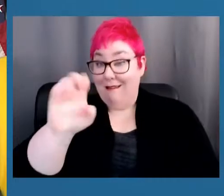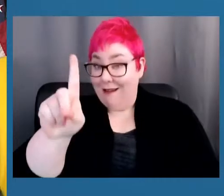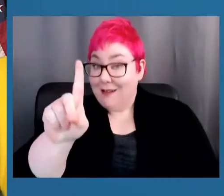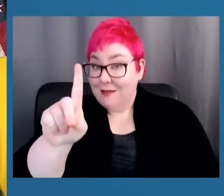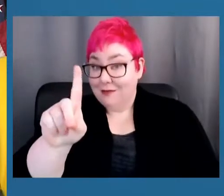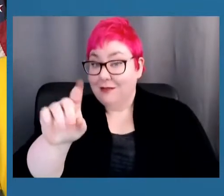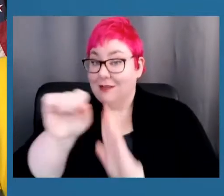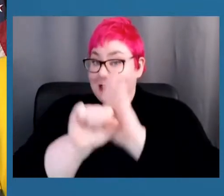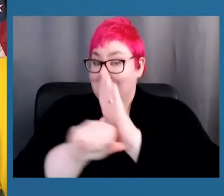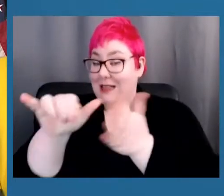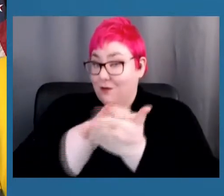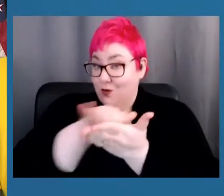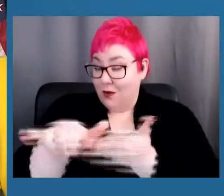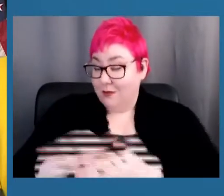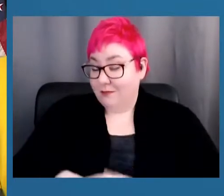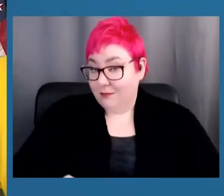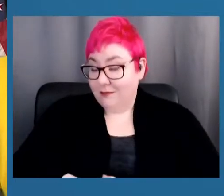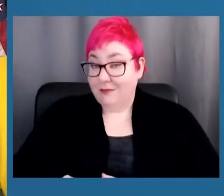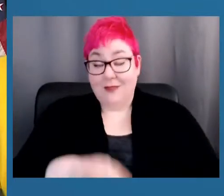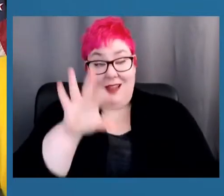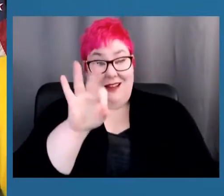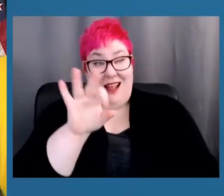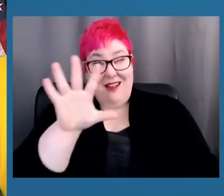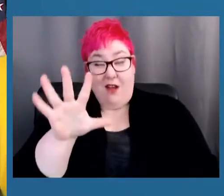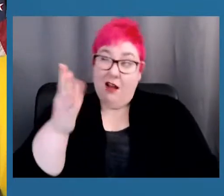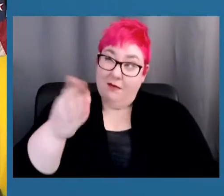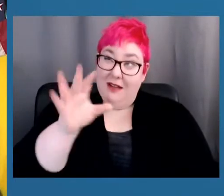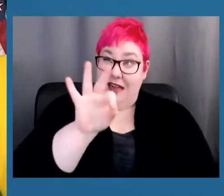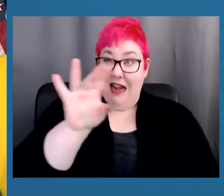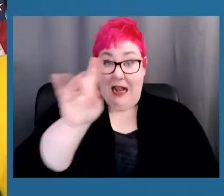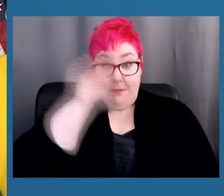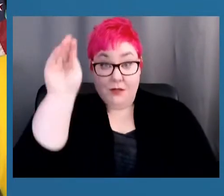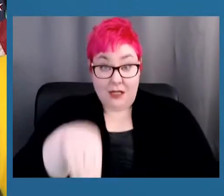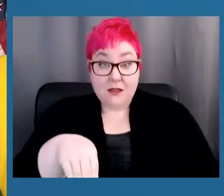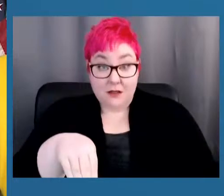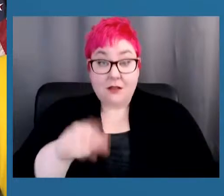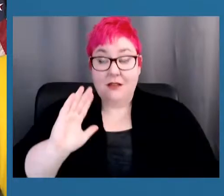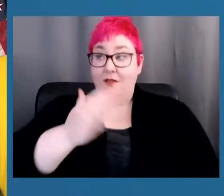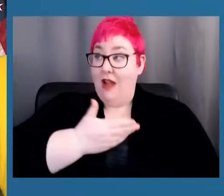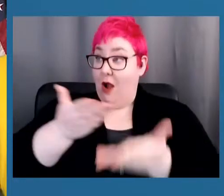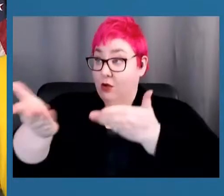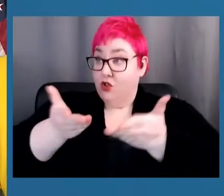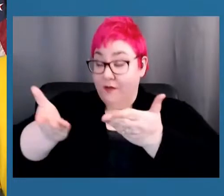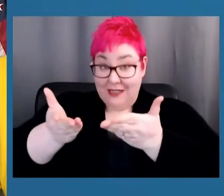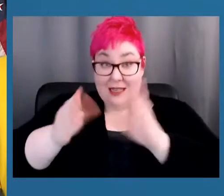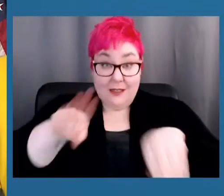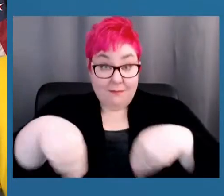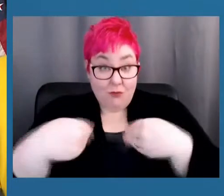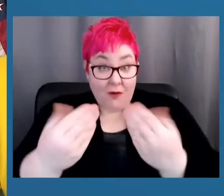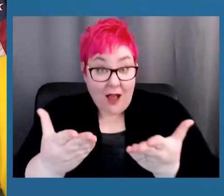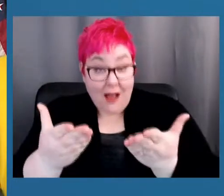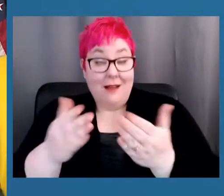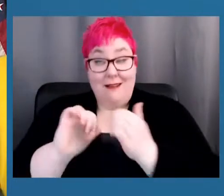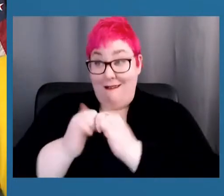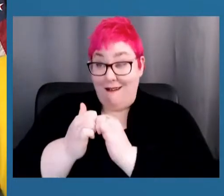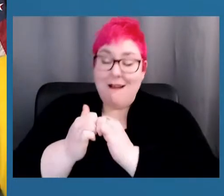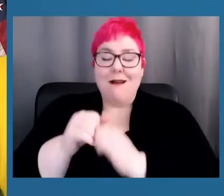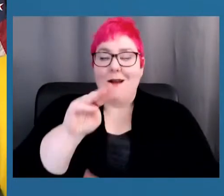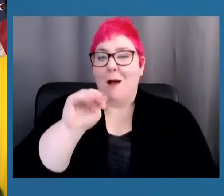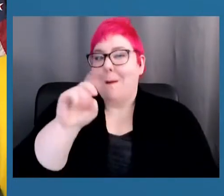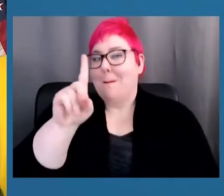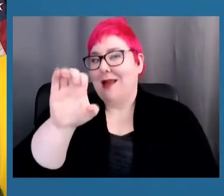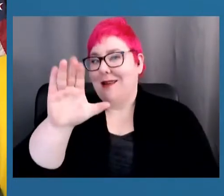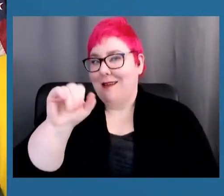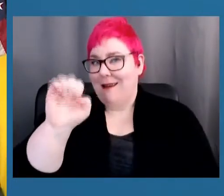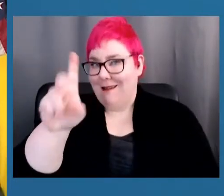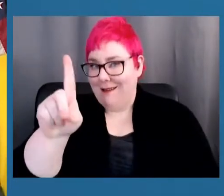York. Virtually 95, maybe 98% of our services are provided through Medicaid. And so for us,